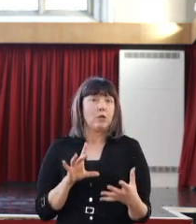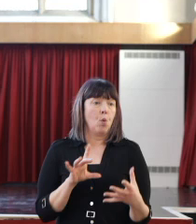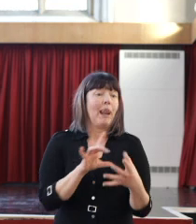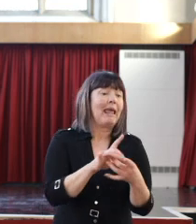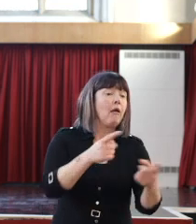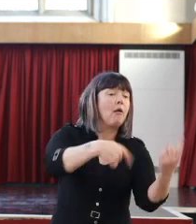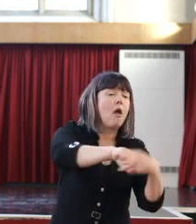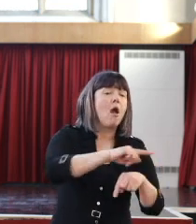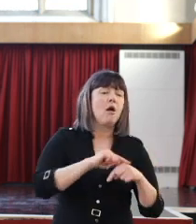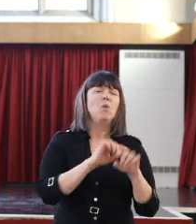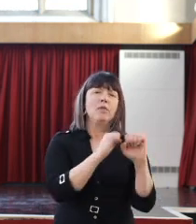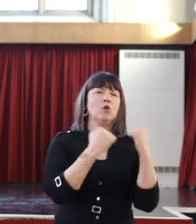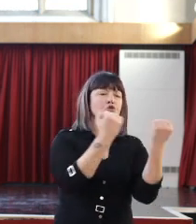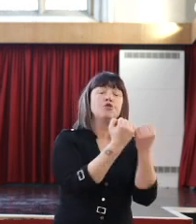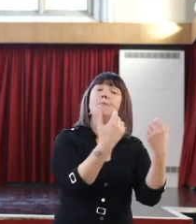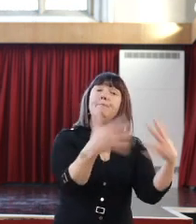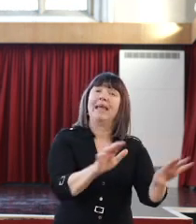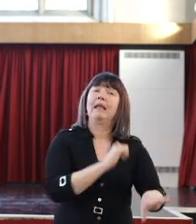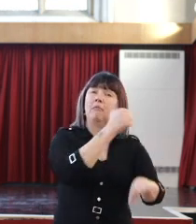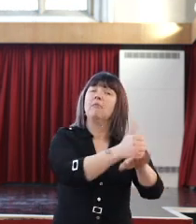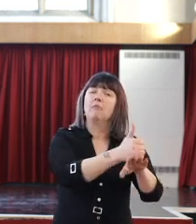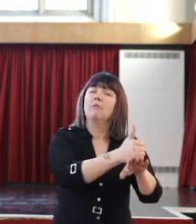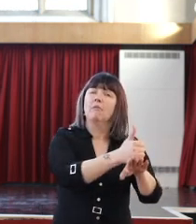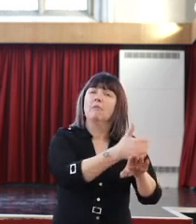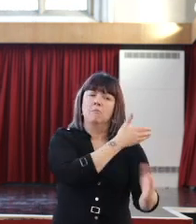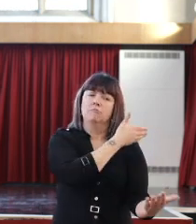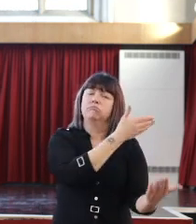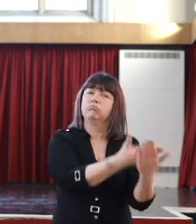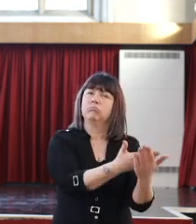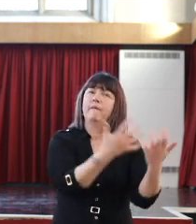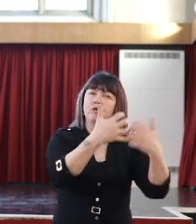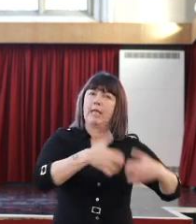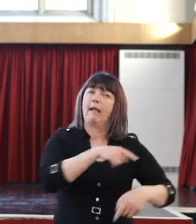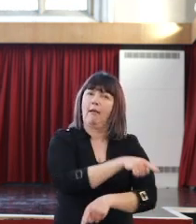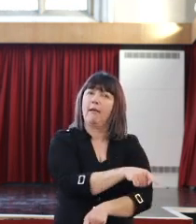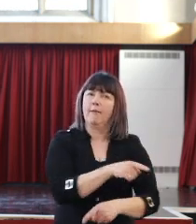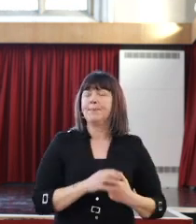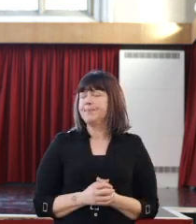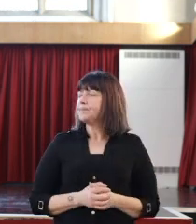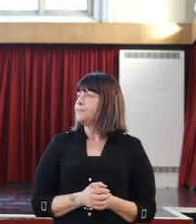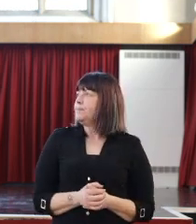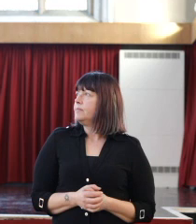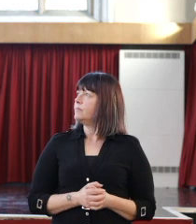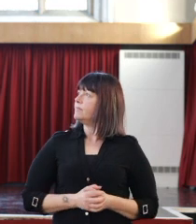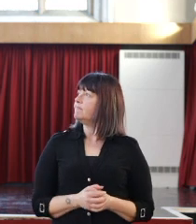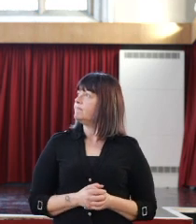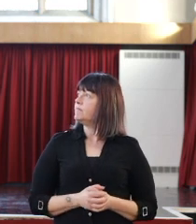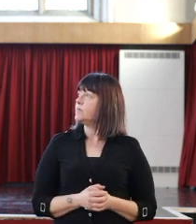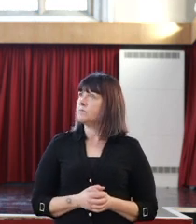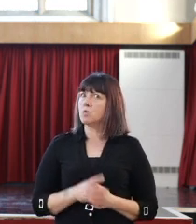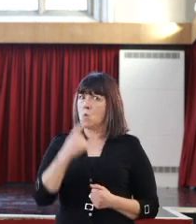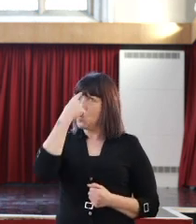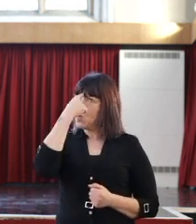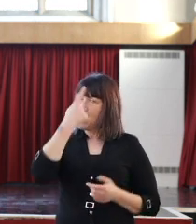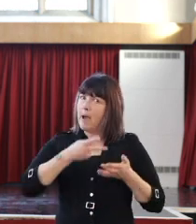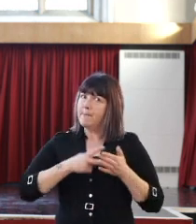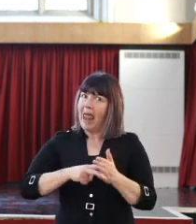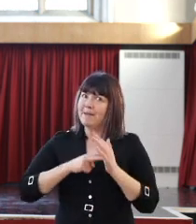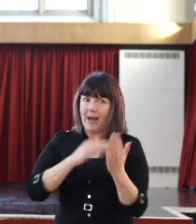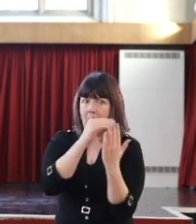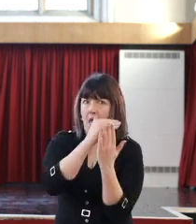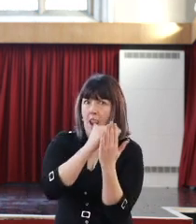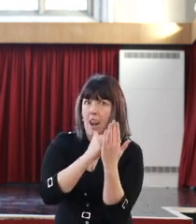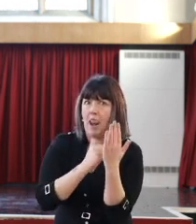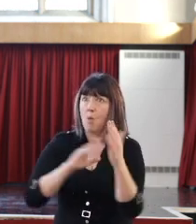Norwich and give opportunity to those that are not yet realized. Trust me, we've got lots of plans. We're all this energetic